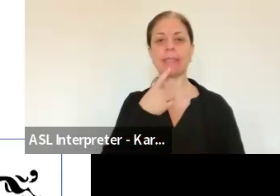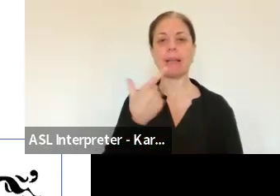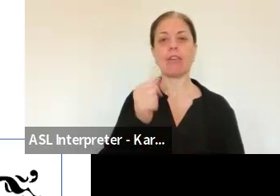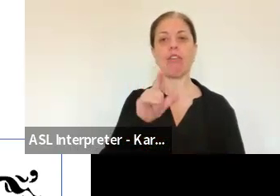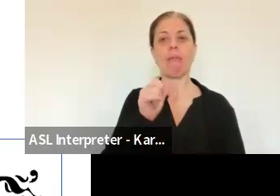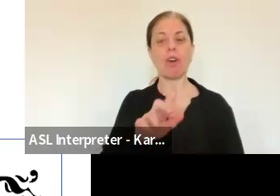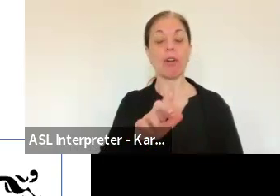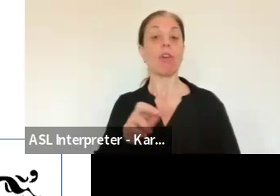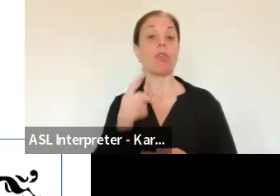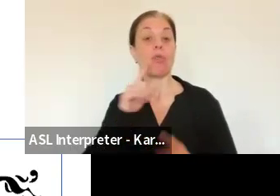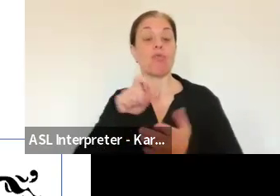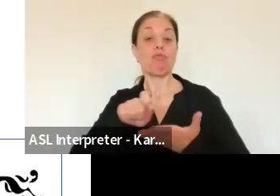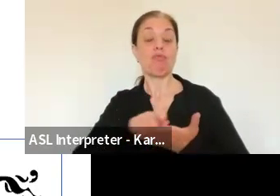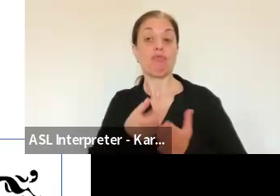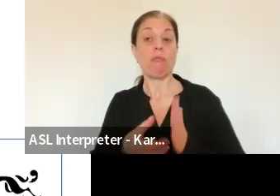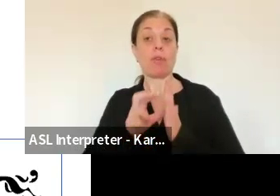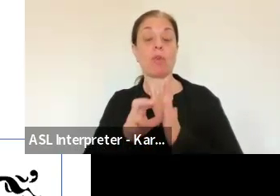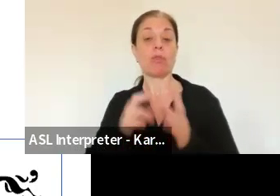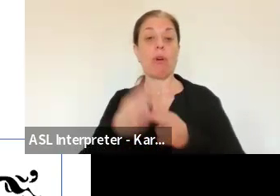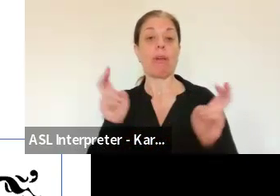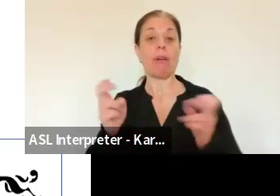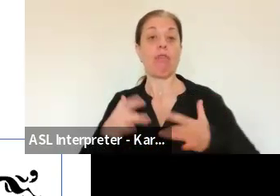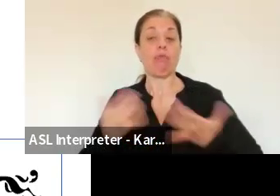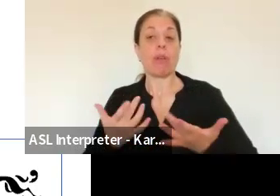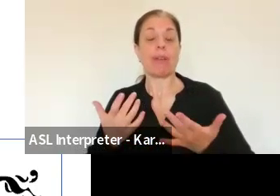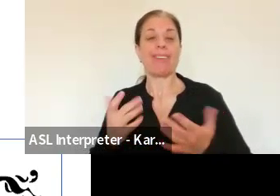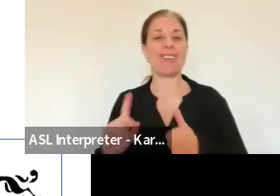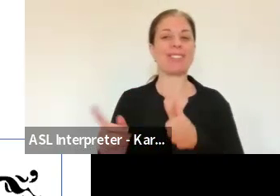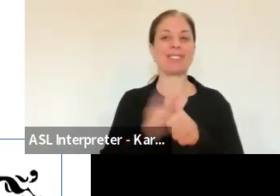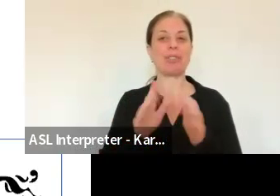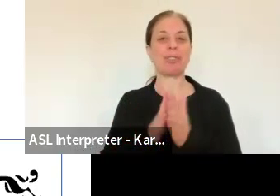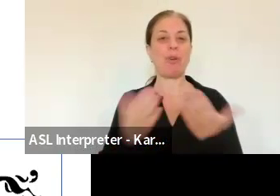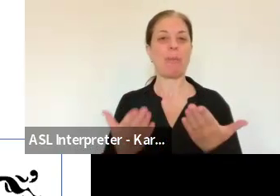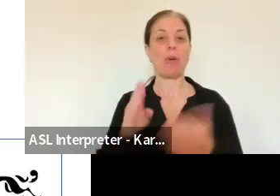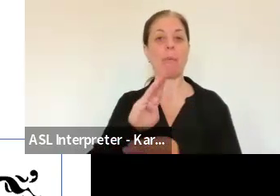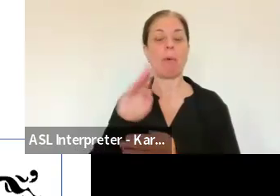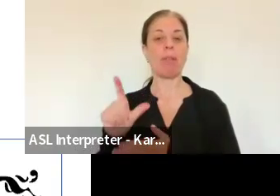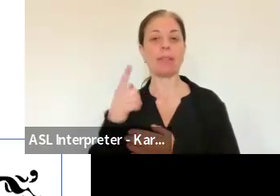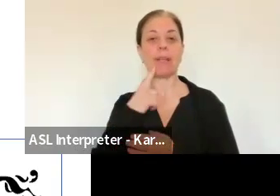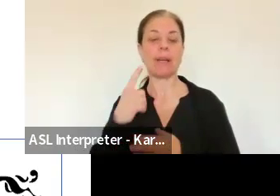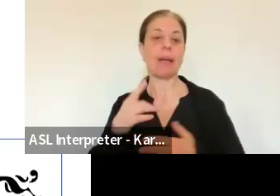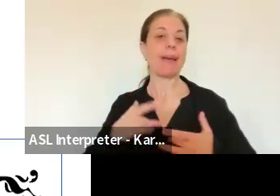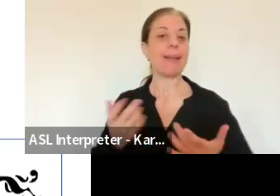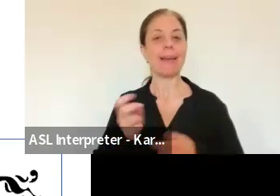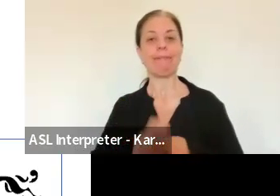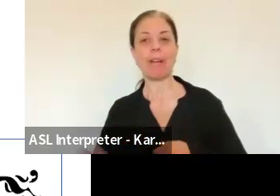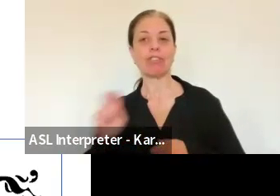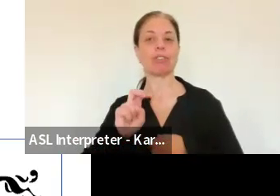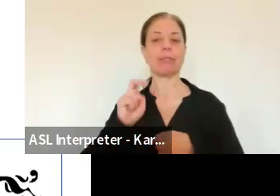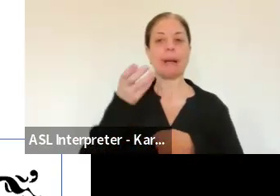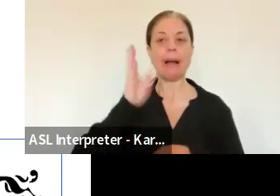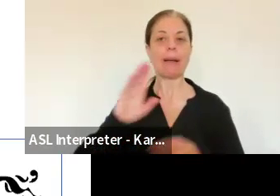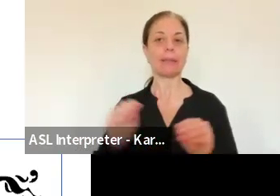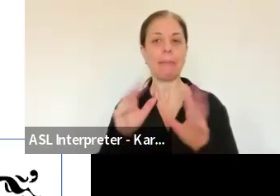reviews from the review journals, with Kirkus calling it a thrilling series opener and Booklist saying, sweeping adventure, sleeping gods, magic,